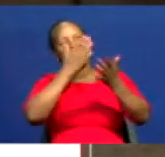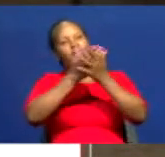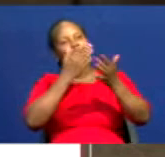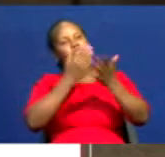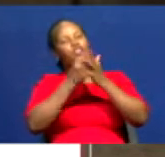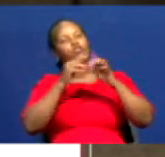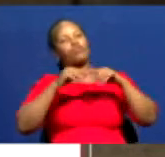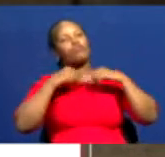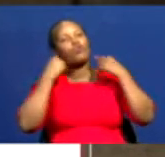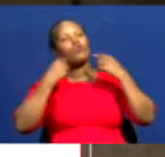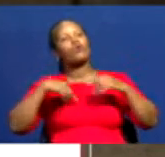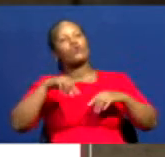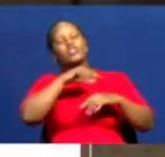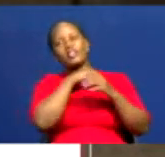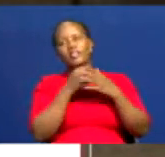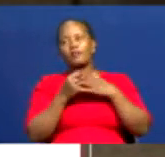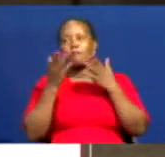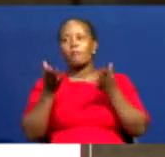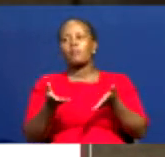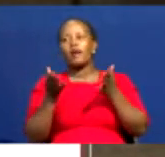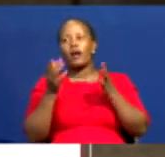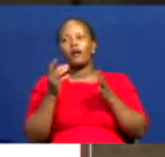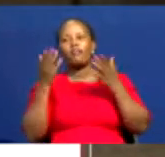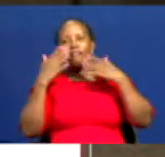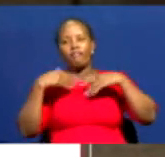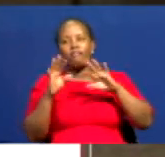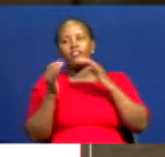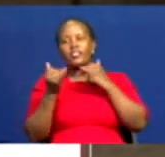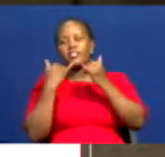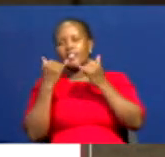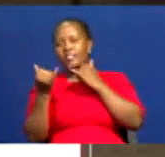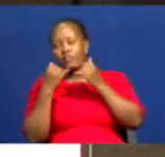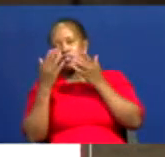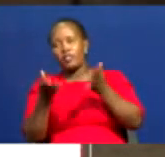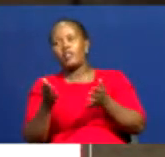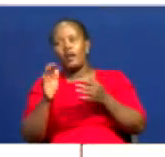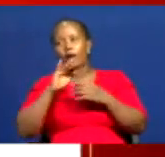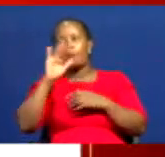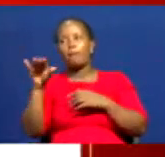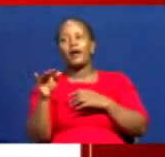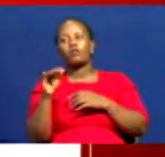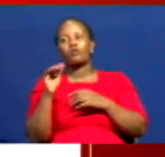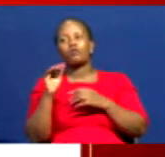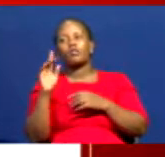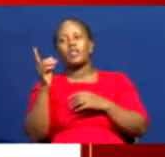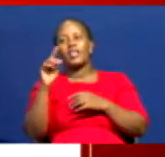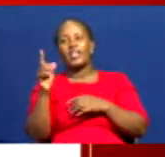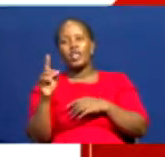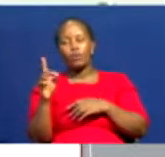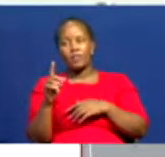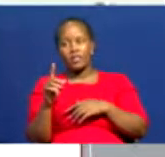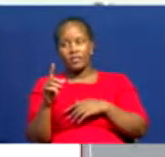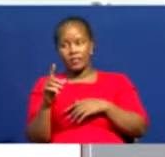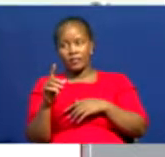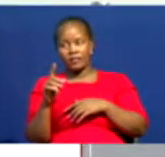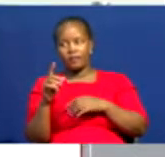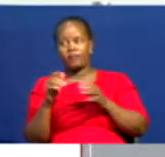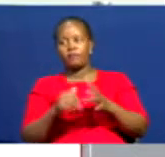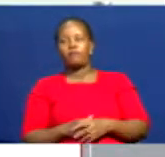us. It's time for us now to wind up on this other side and take you back to Broadcasting House in Nairobi. Edmund Mudibo, over to you.